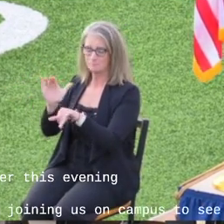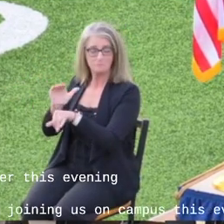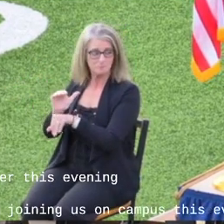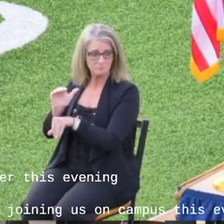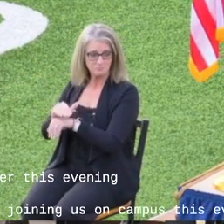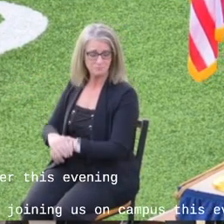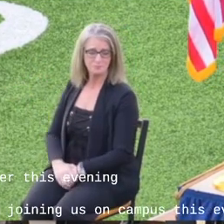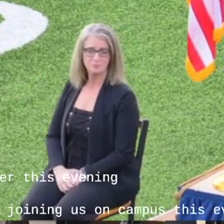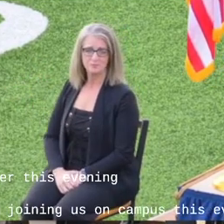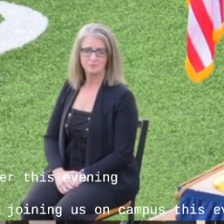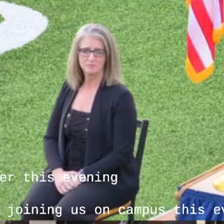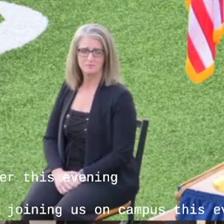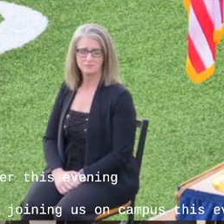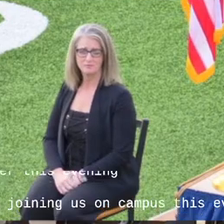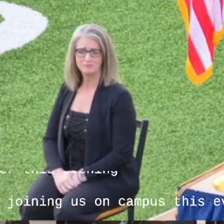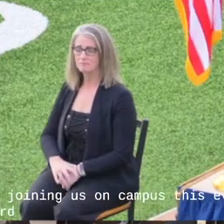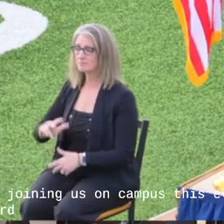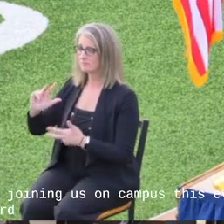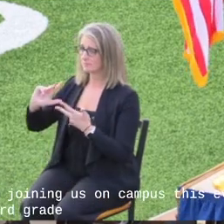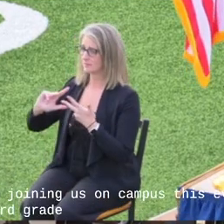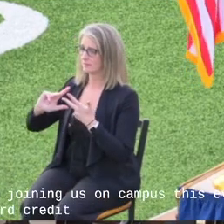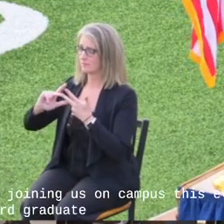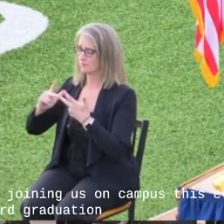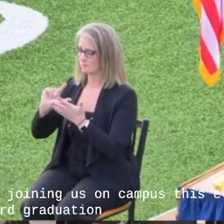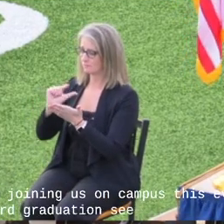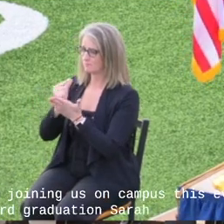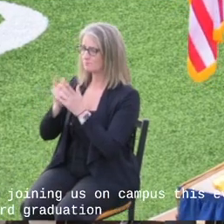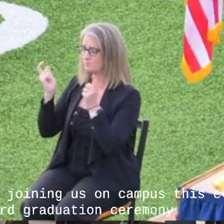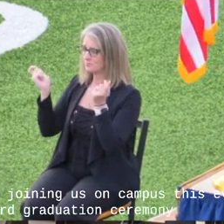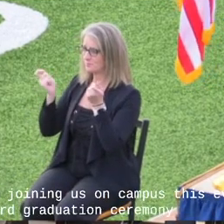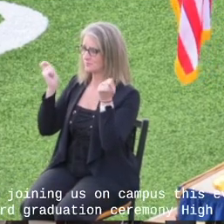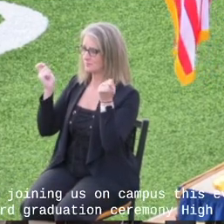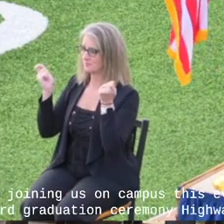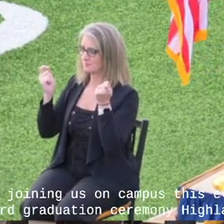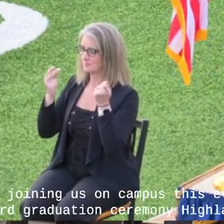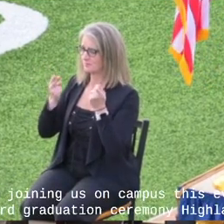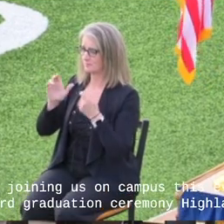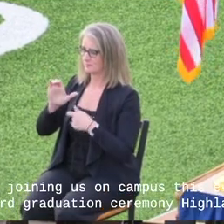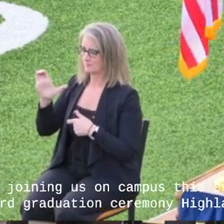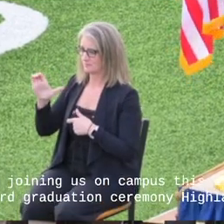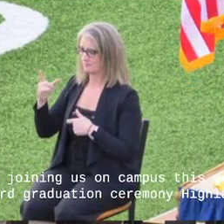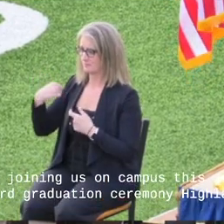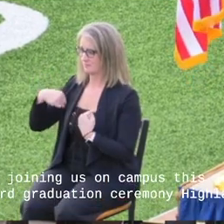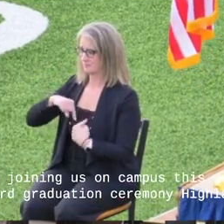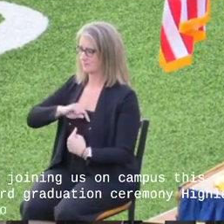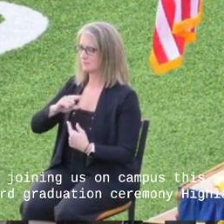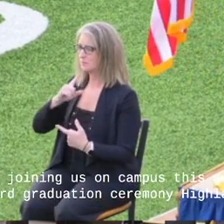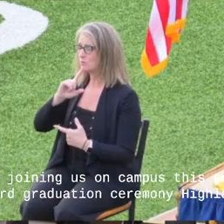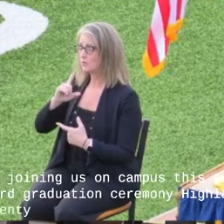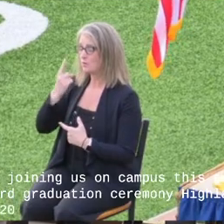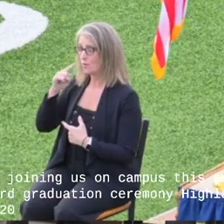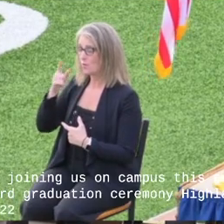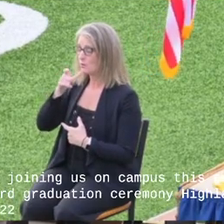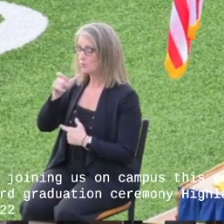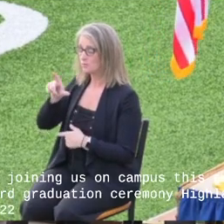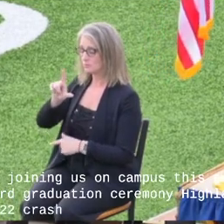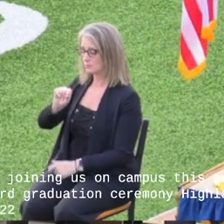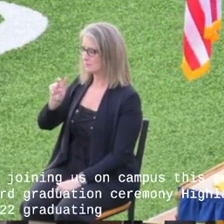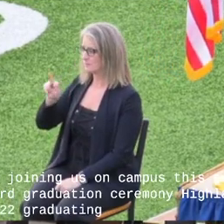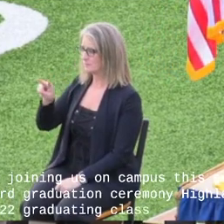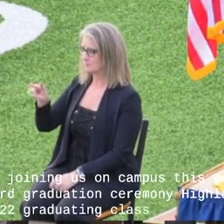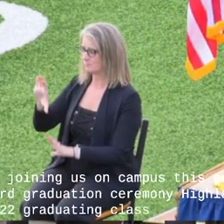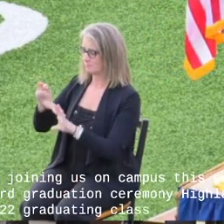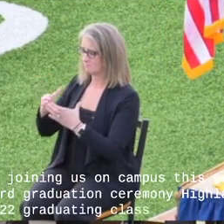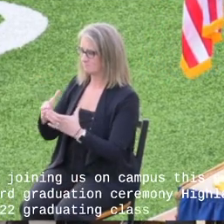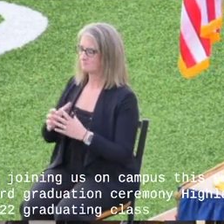evening. This is the third graduation ceremony Highland has held for the 2022 graduating